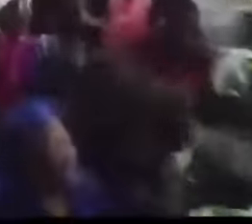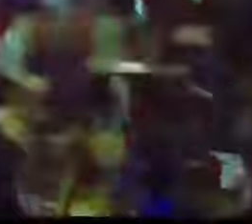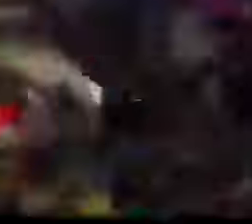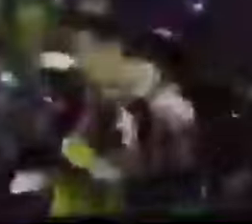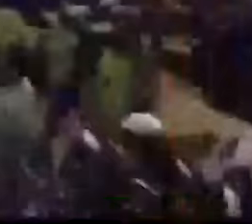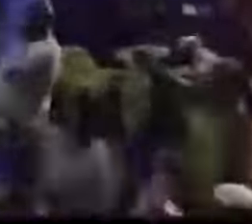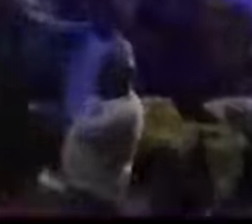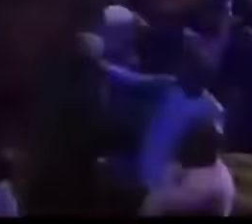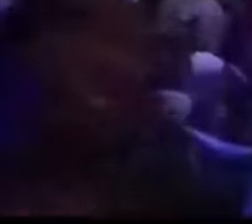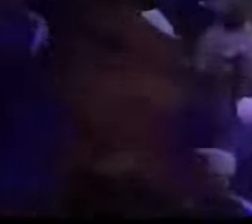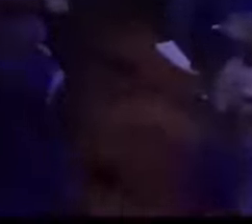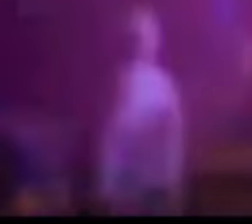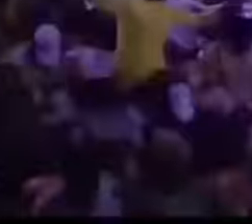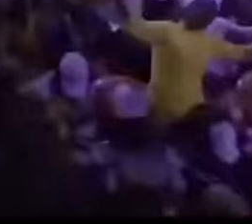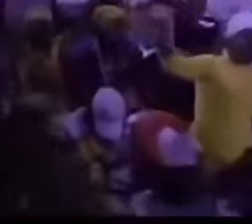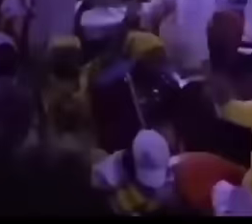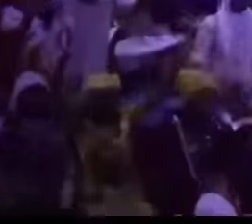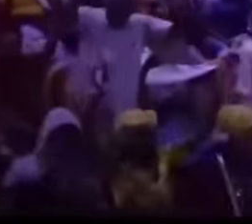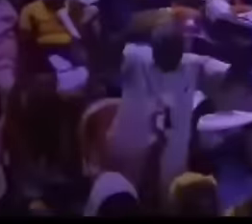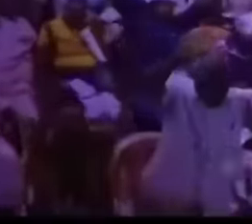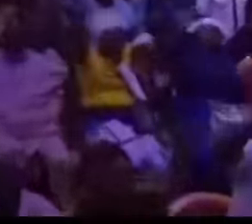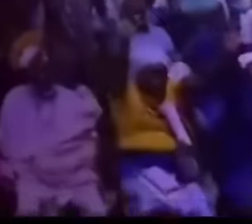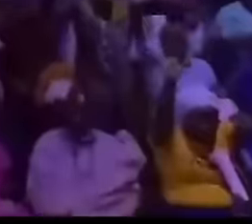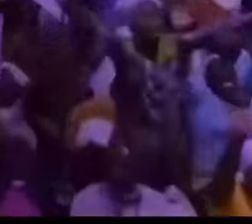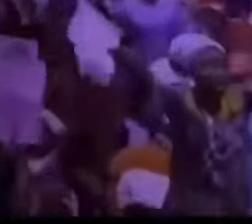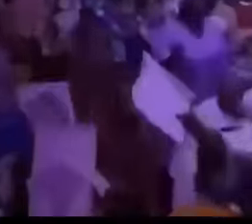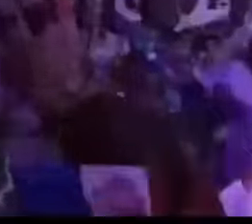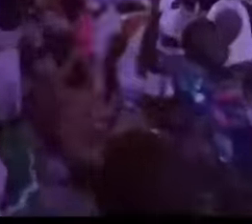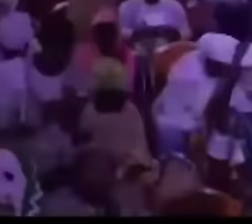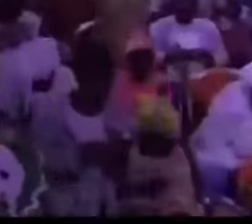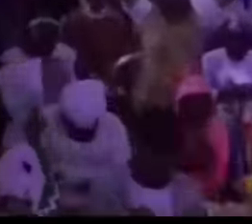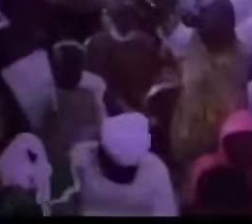Lufuakba. You want a Mashabi Abalo Nubarego. Go Bale Wato